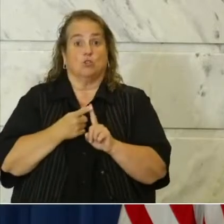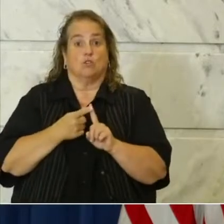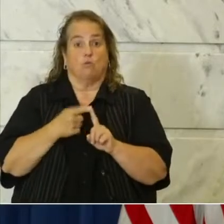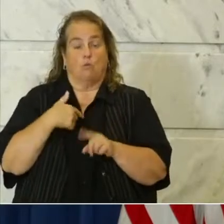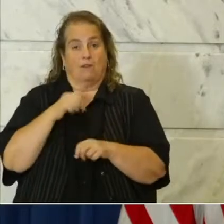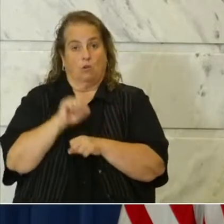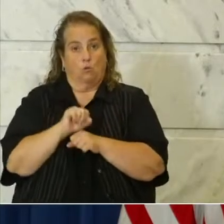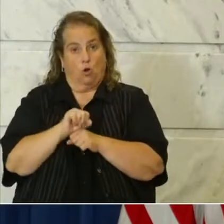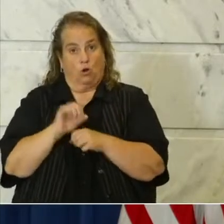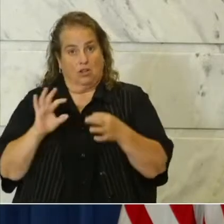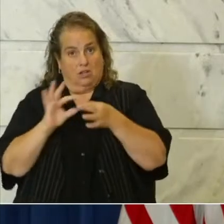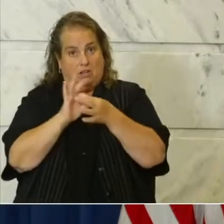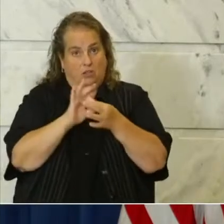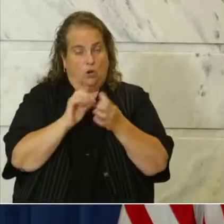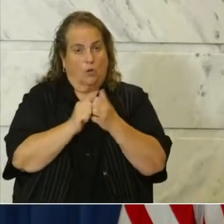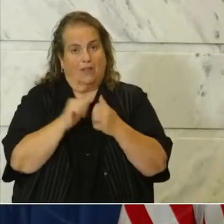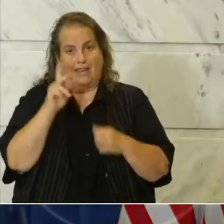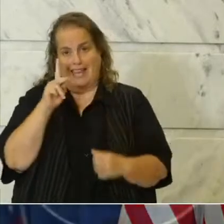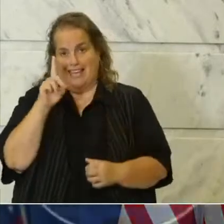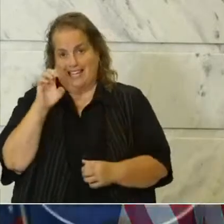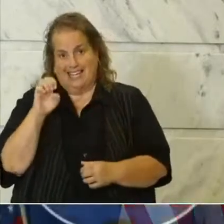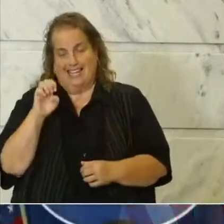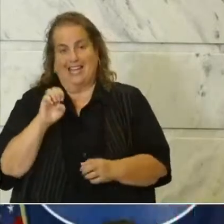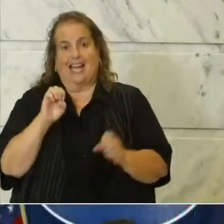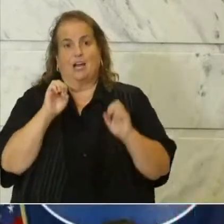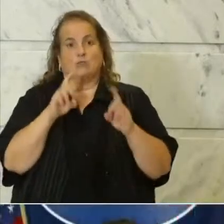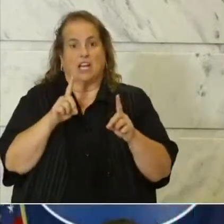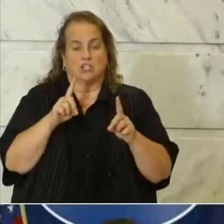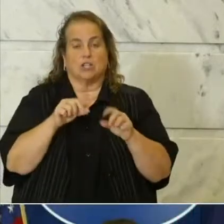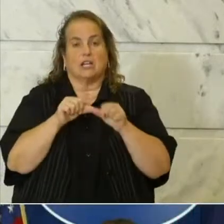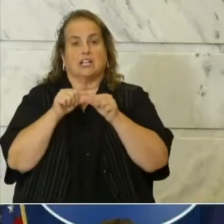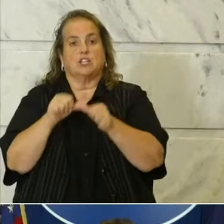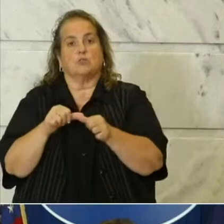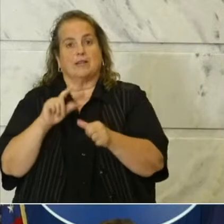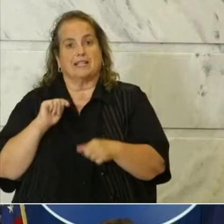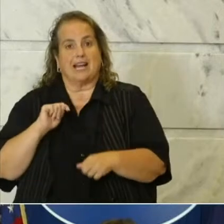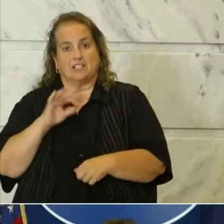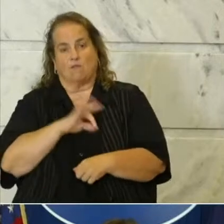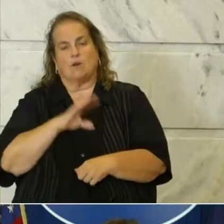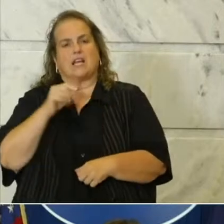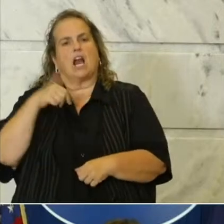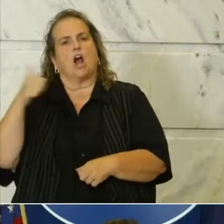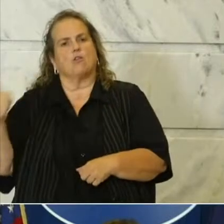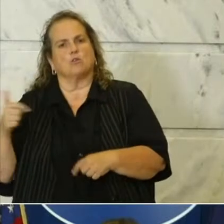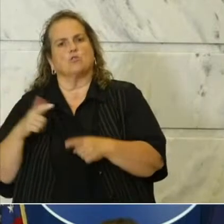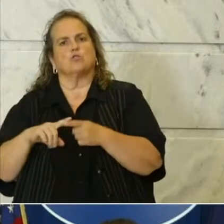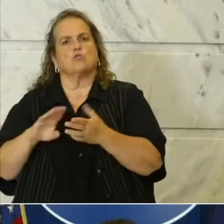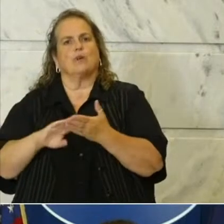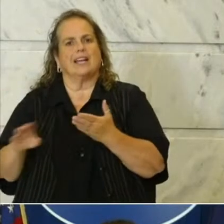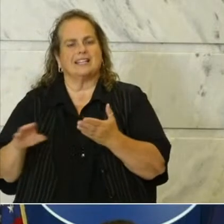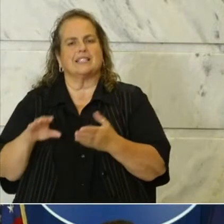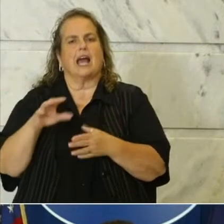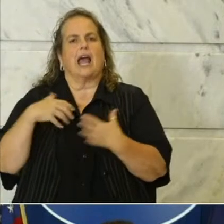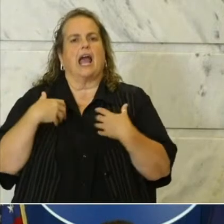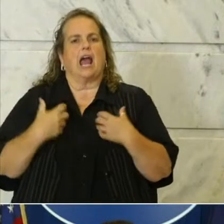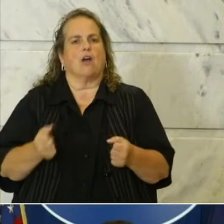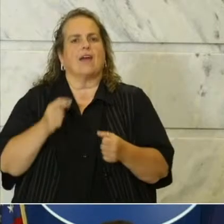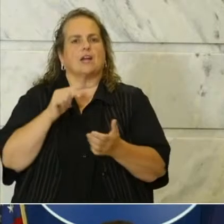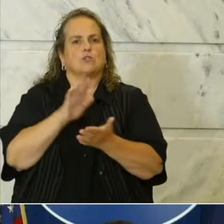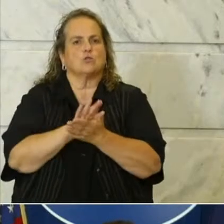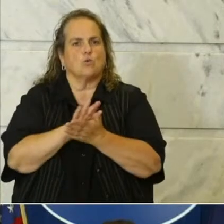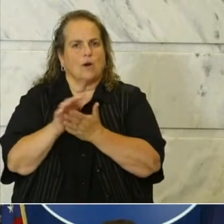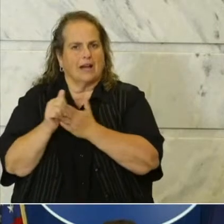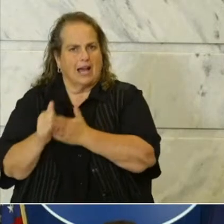in conjunction with KDE, the Education Continuation Task Force, and others to release the Healthy at School guidance.